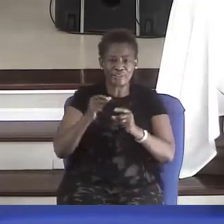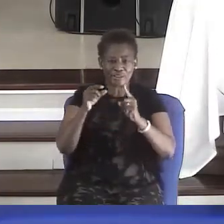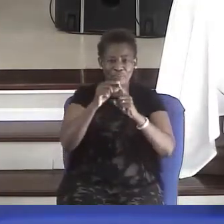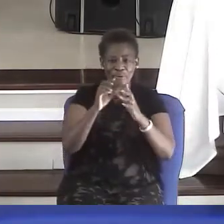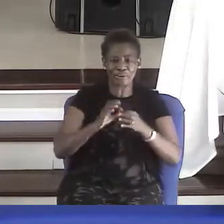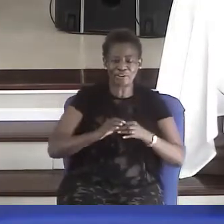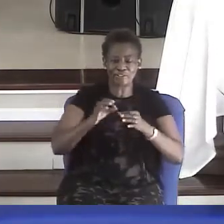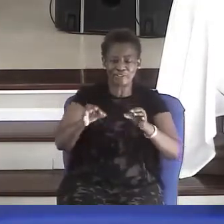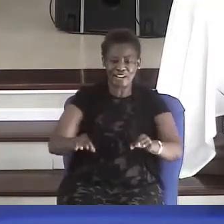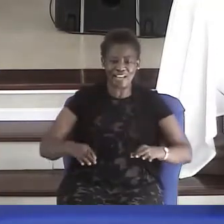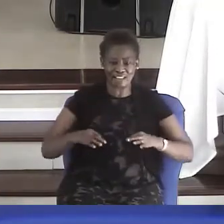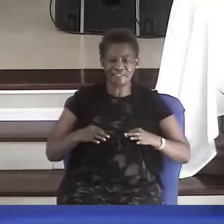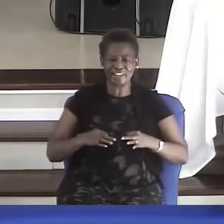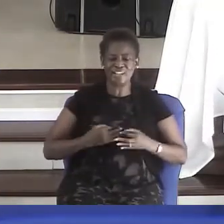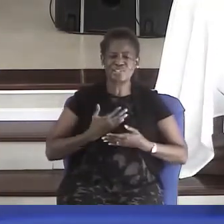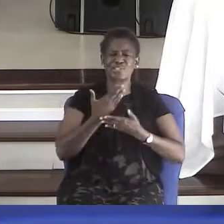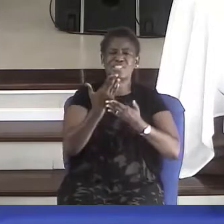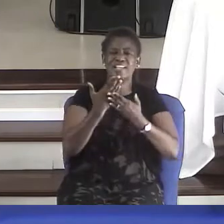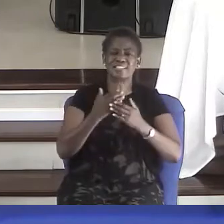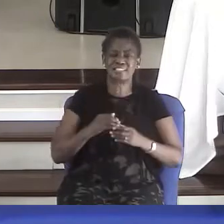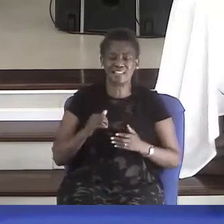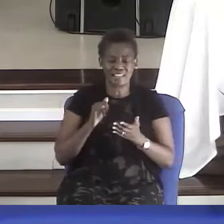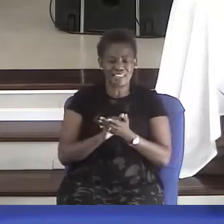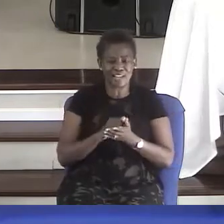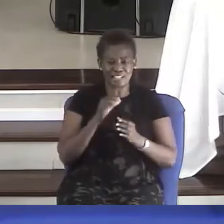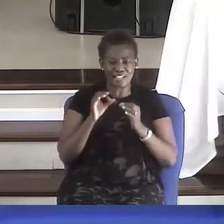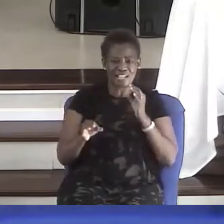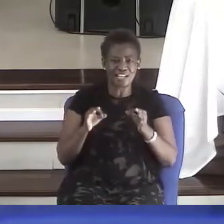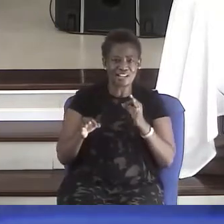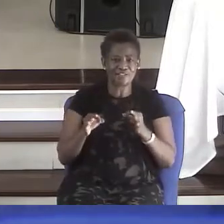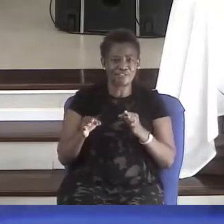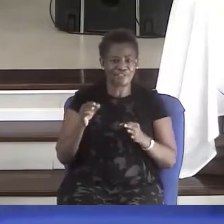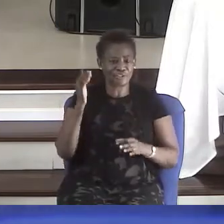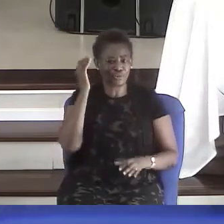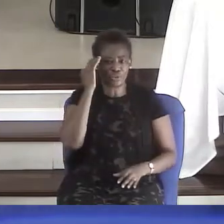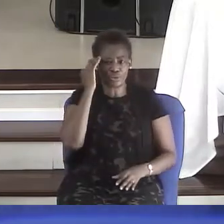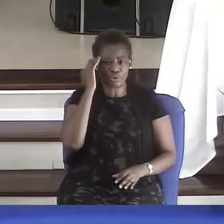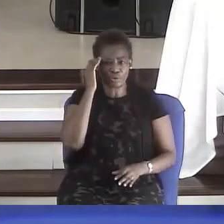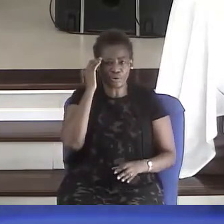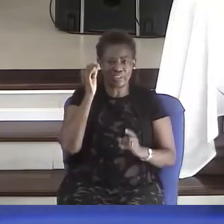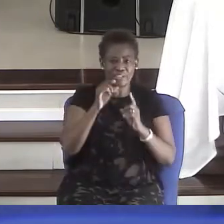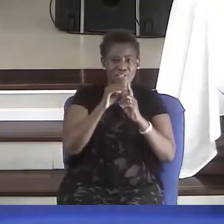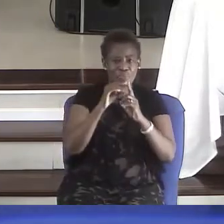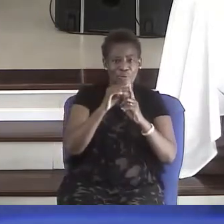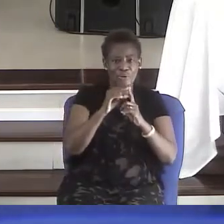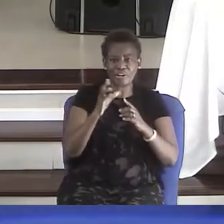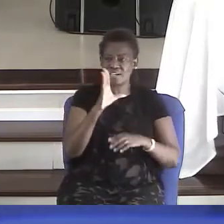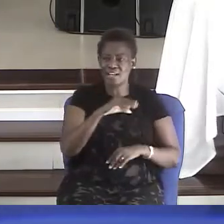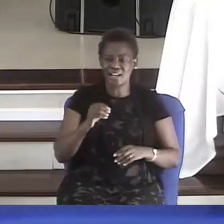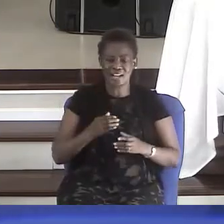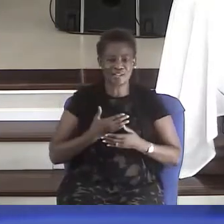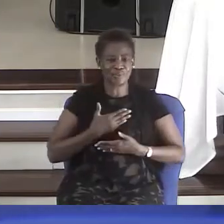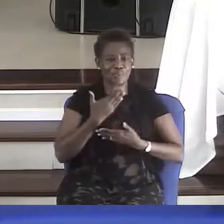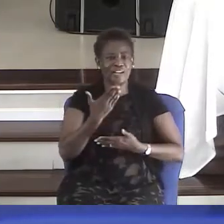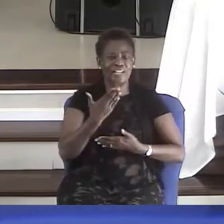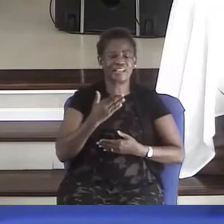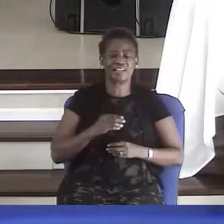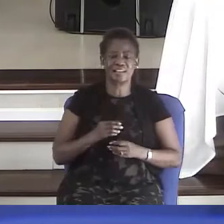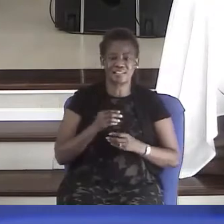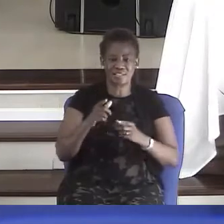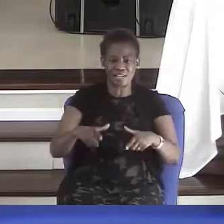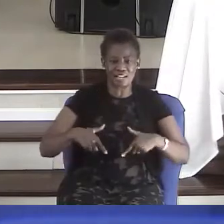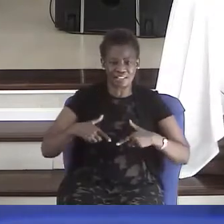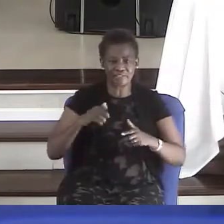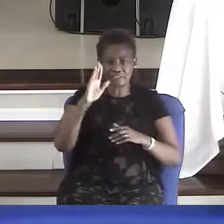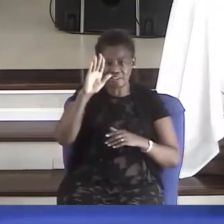suggests that if you know this word, and if you are willing to live by this word, we not